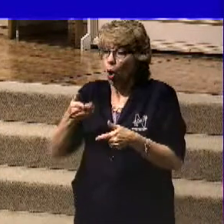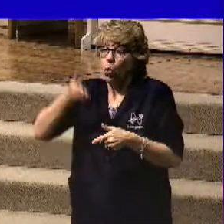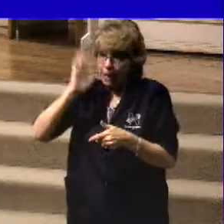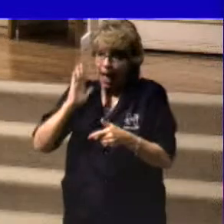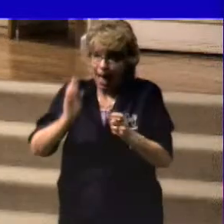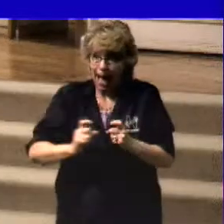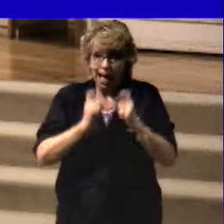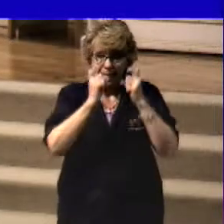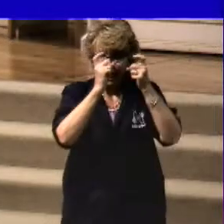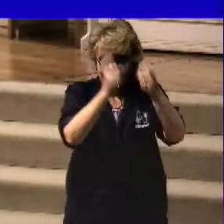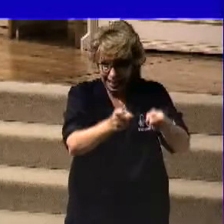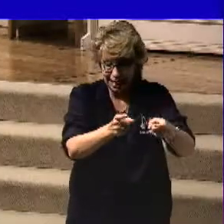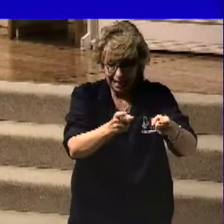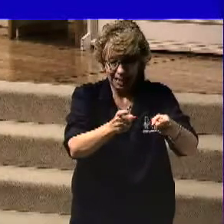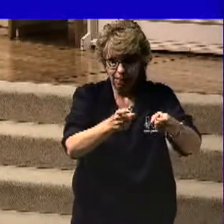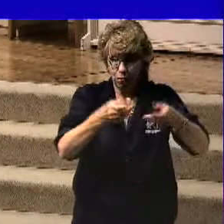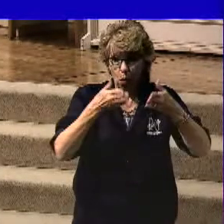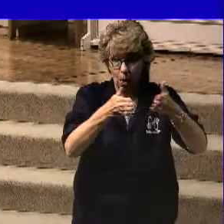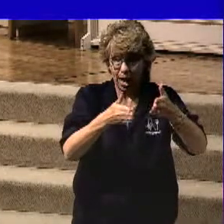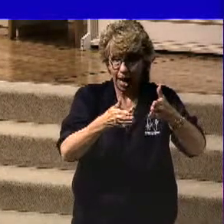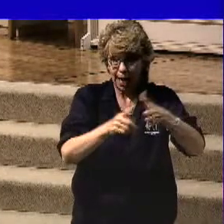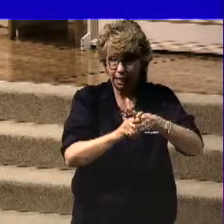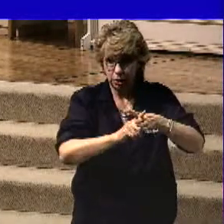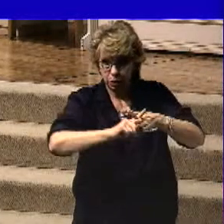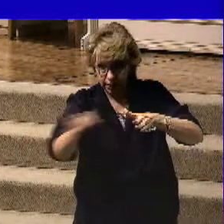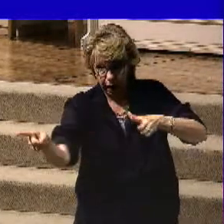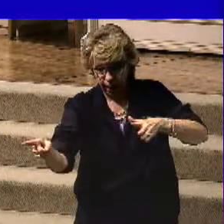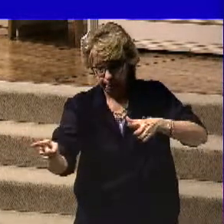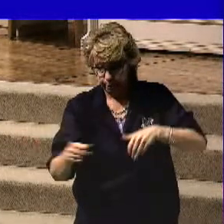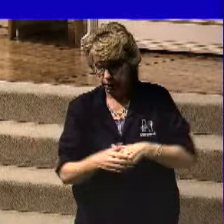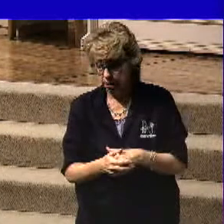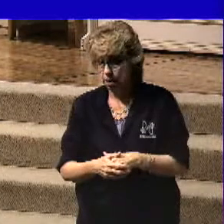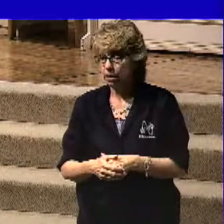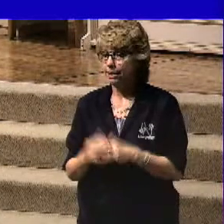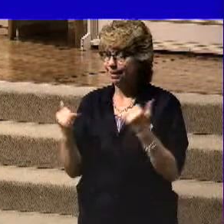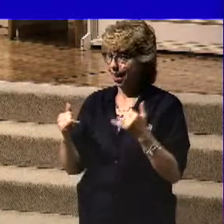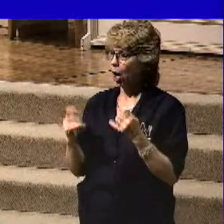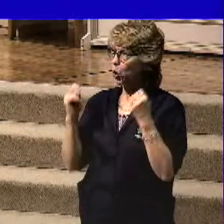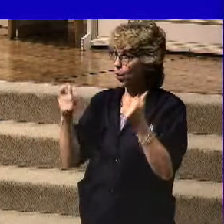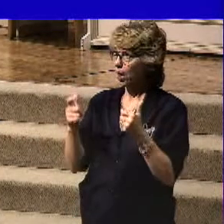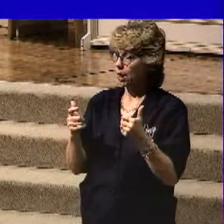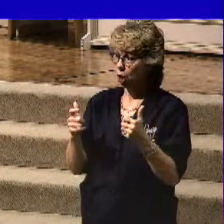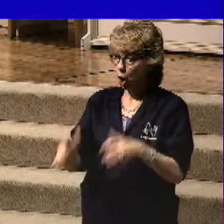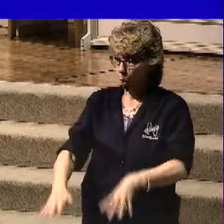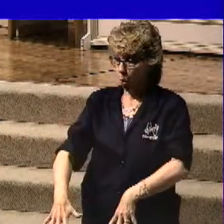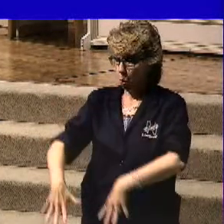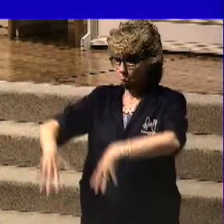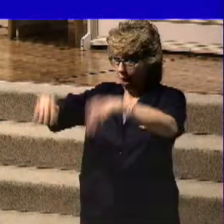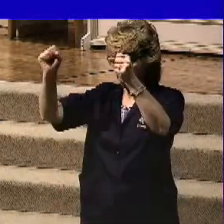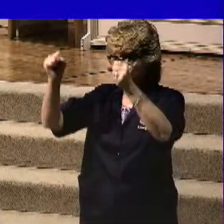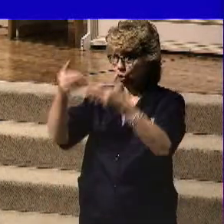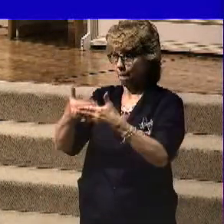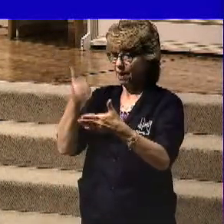heir of the righteousness which is by faith. So, very quickly now, rapture